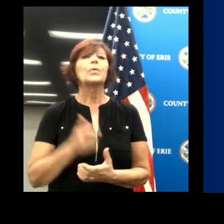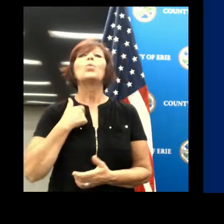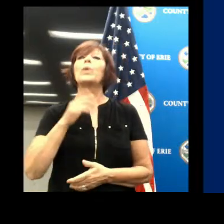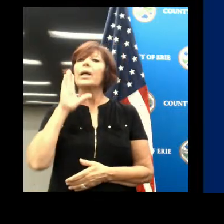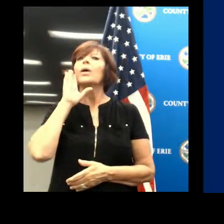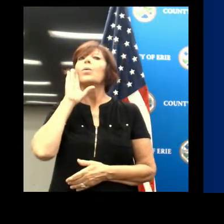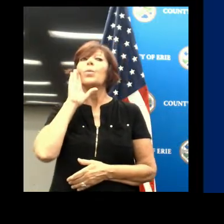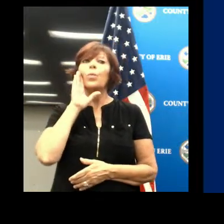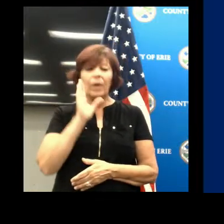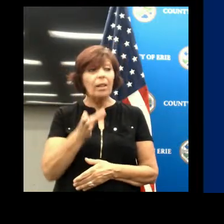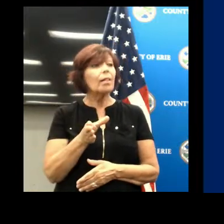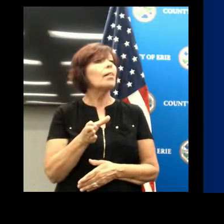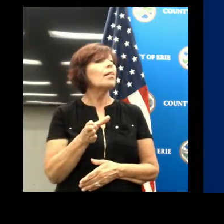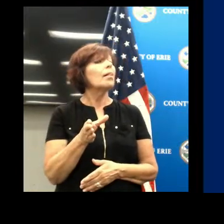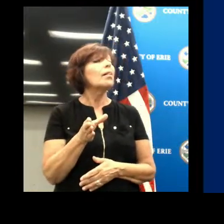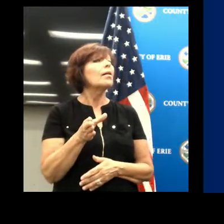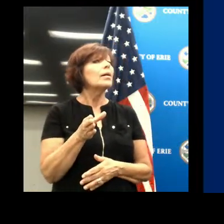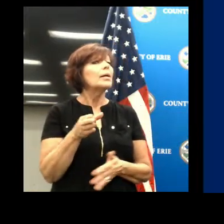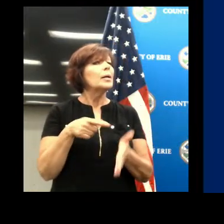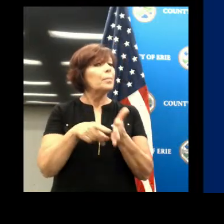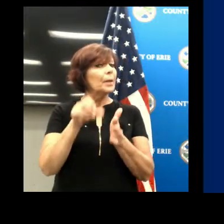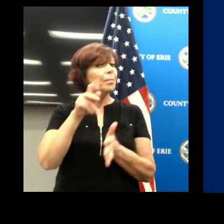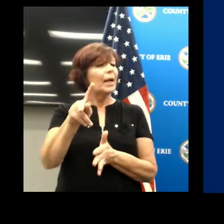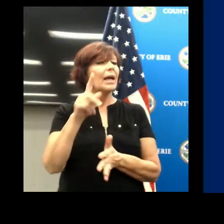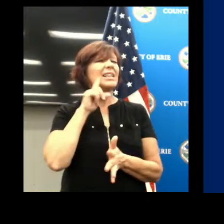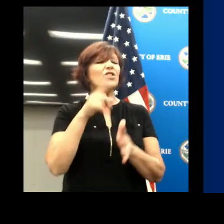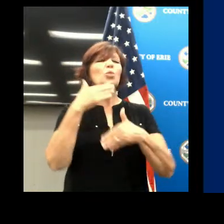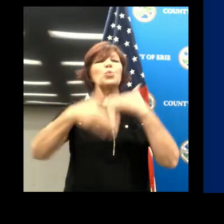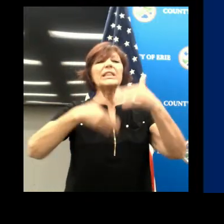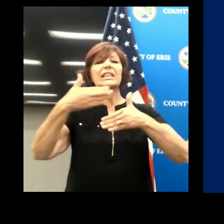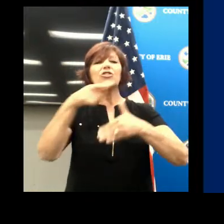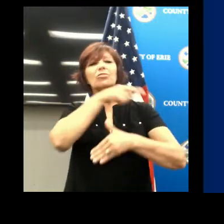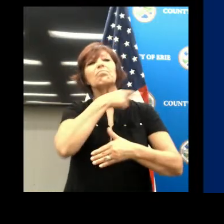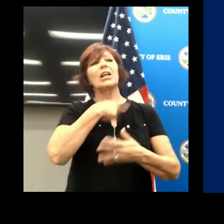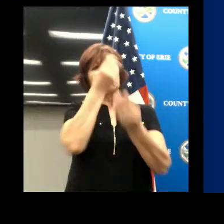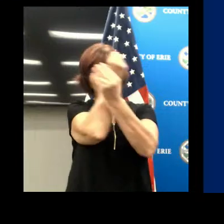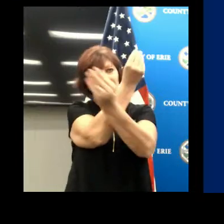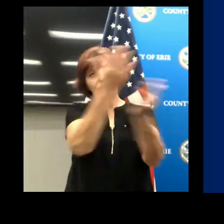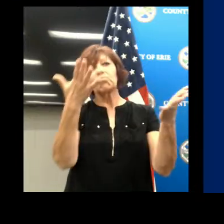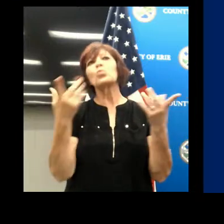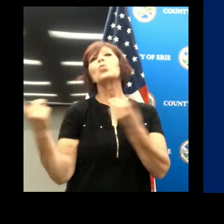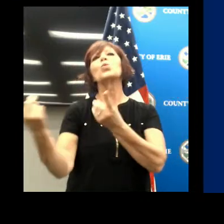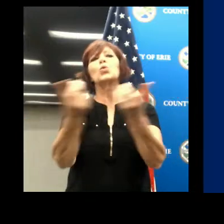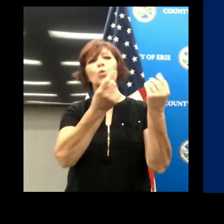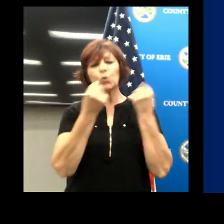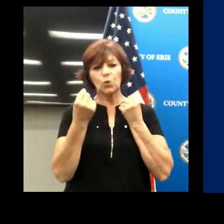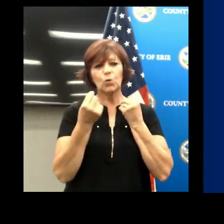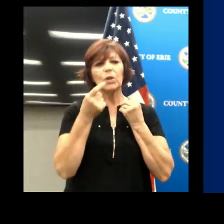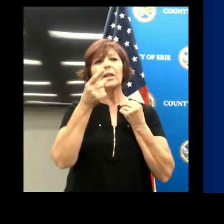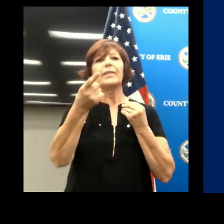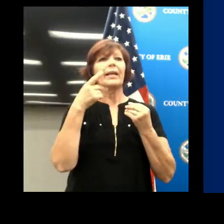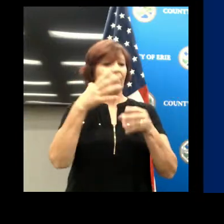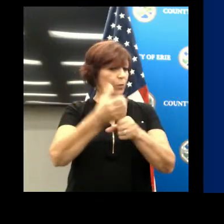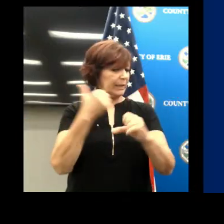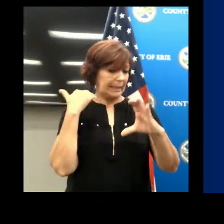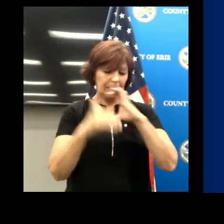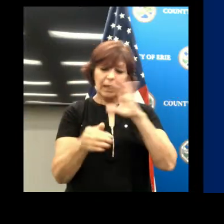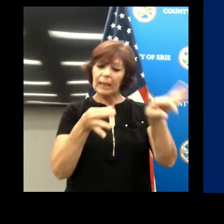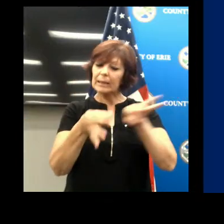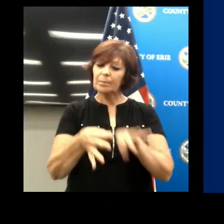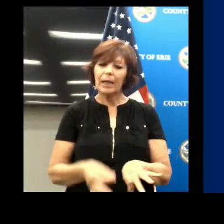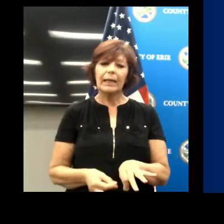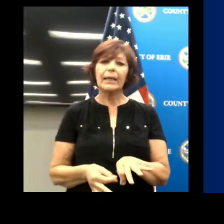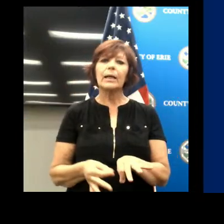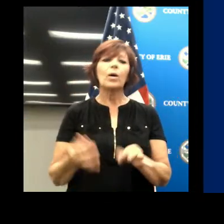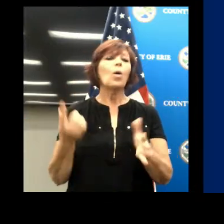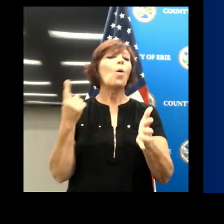will. There's a procedure that will be followed. They were described it today, and they're all receiving or have received by now an email explaining